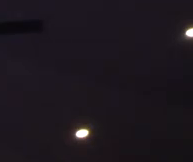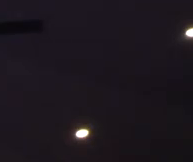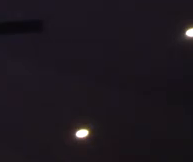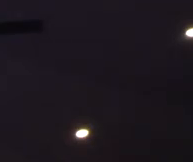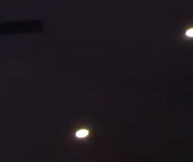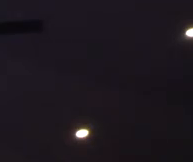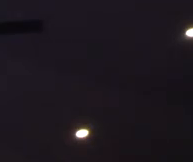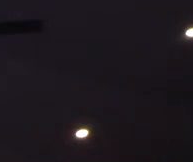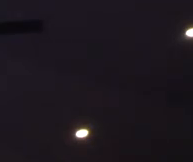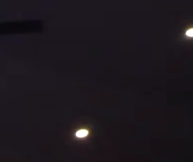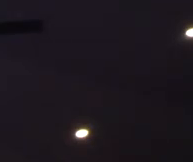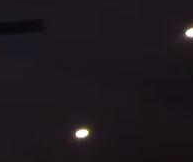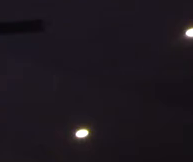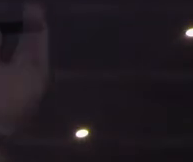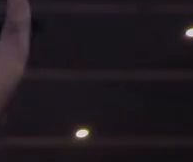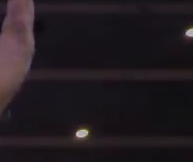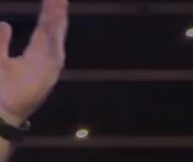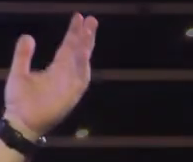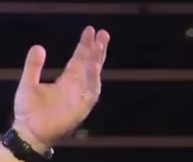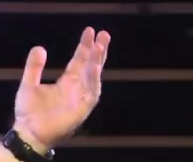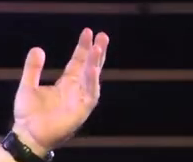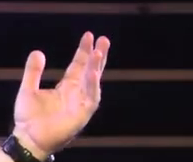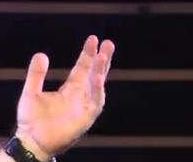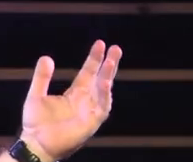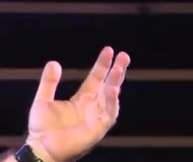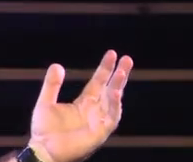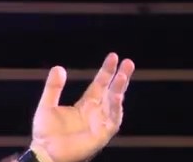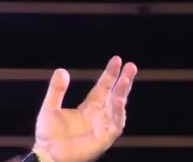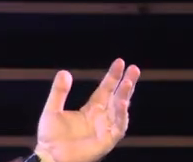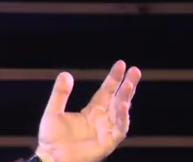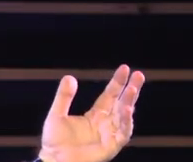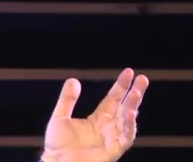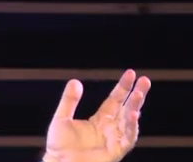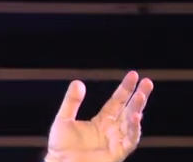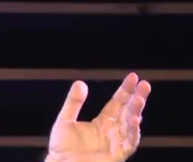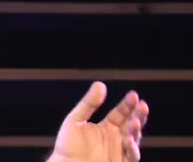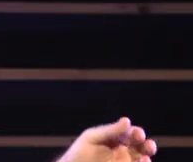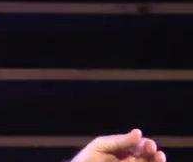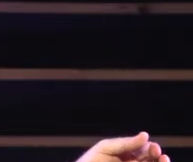morning for what you did for us on that cross.